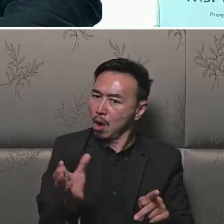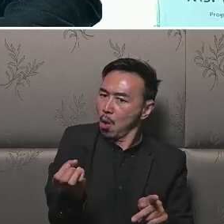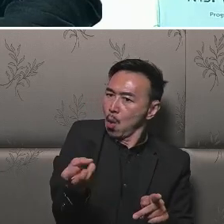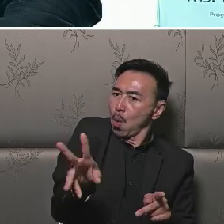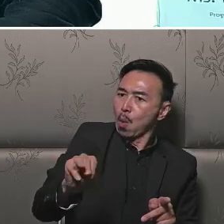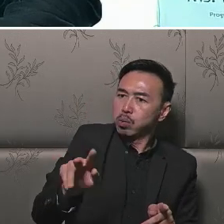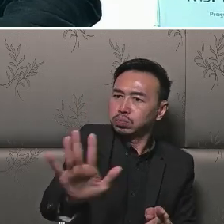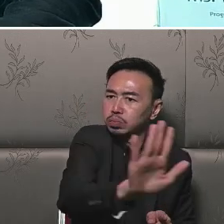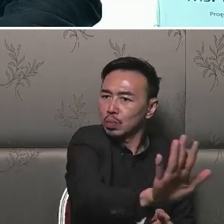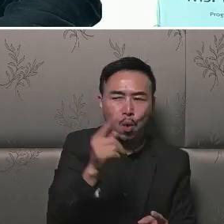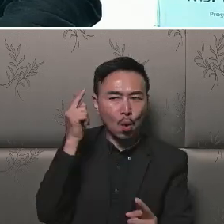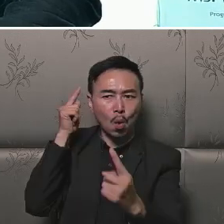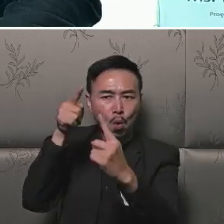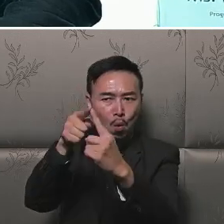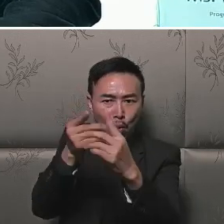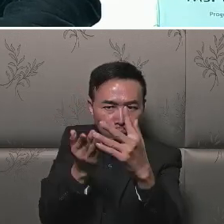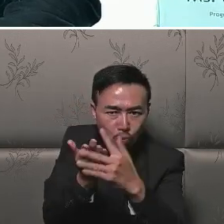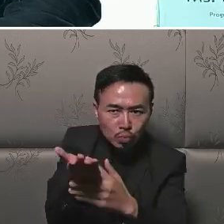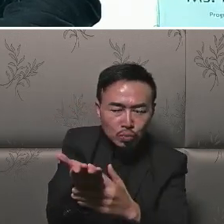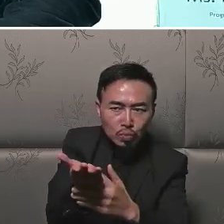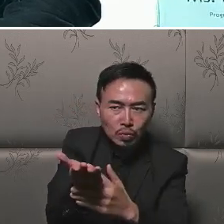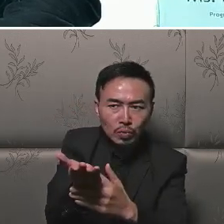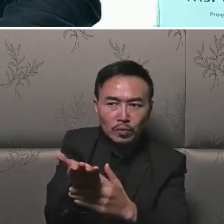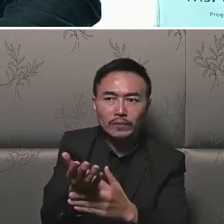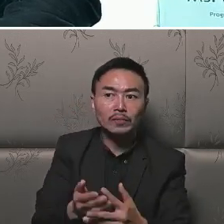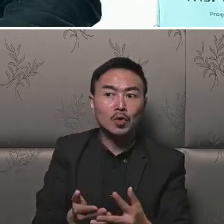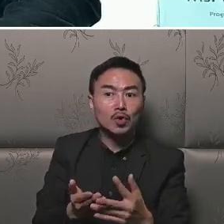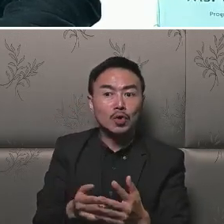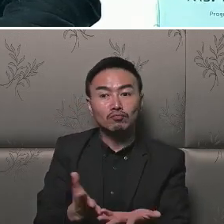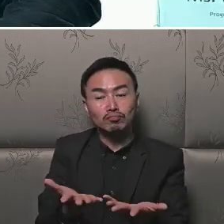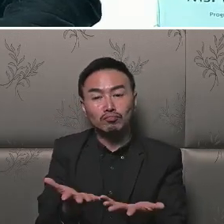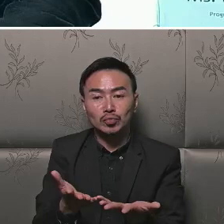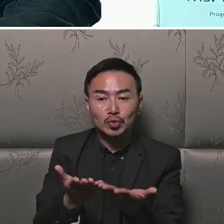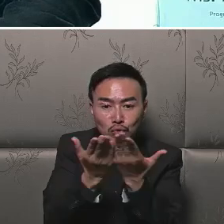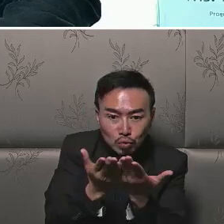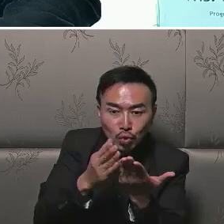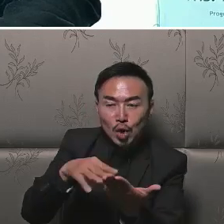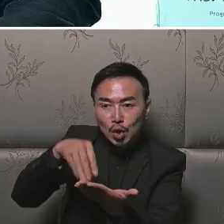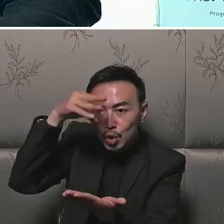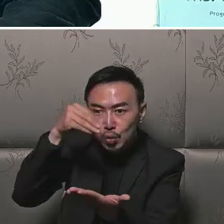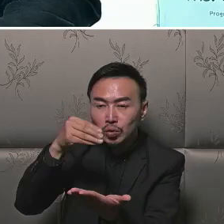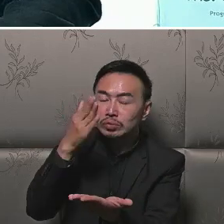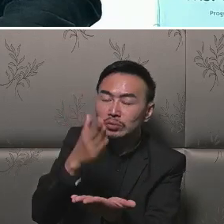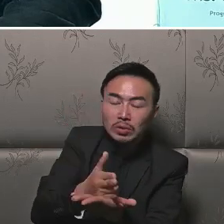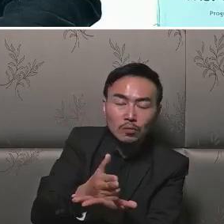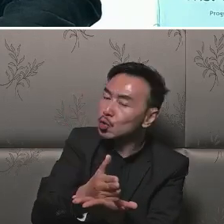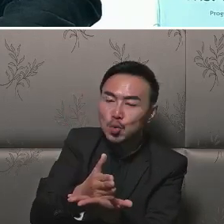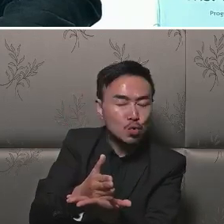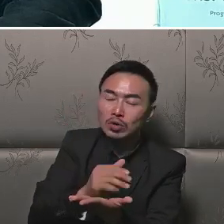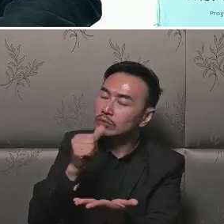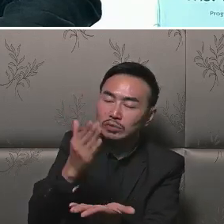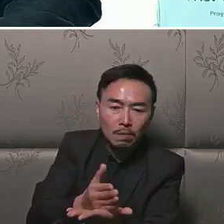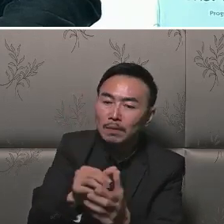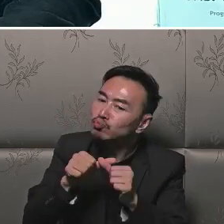involved. Everyone was aware that the main goal of the program is to accelerate learning